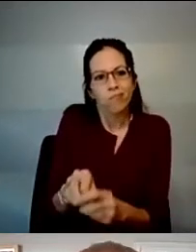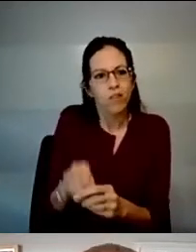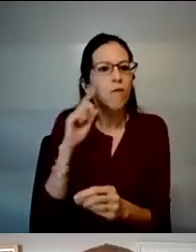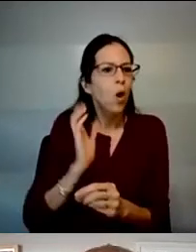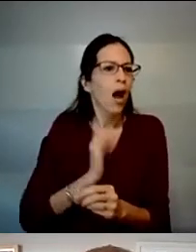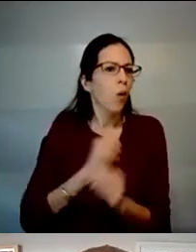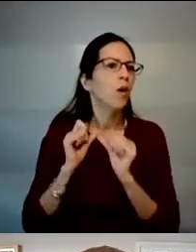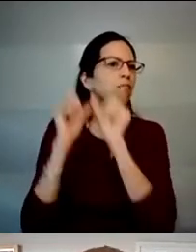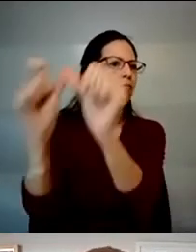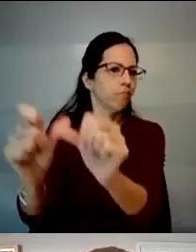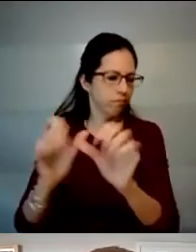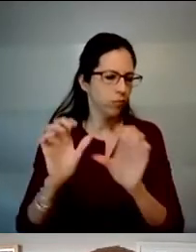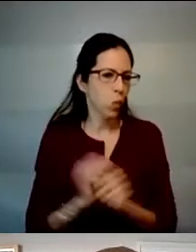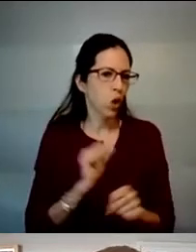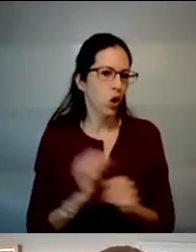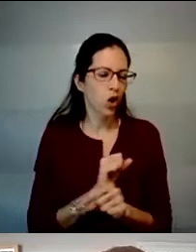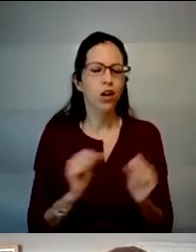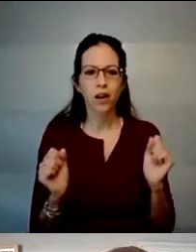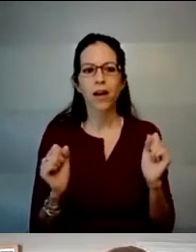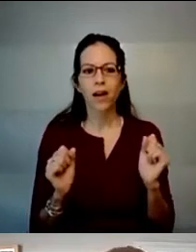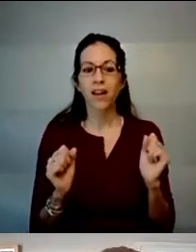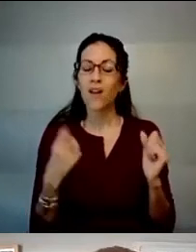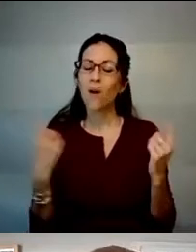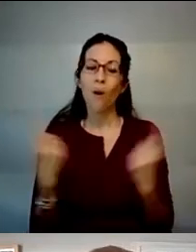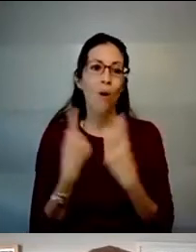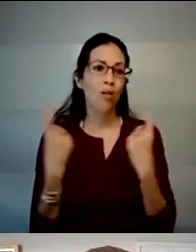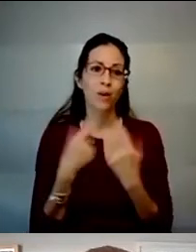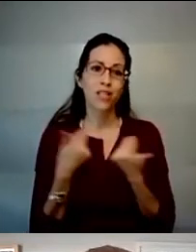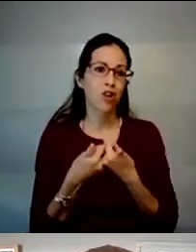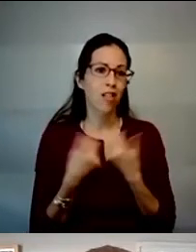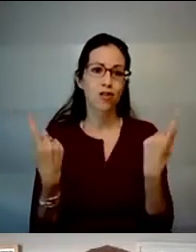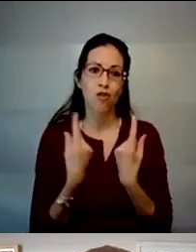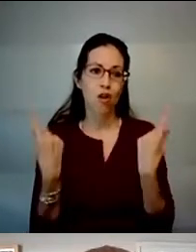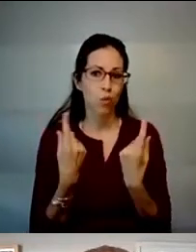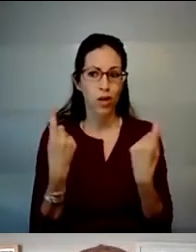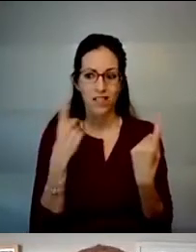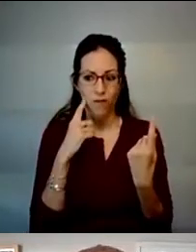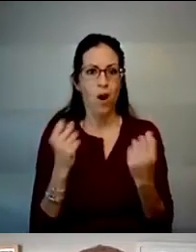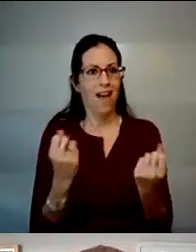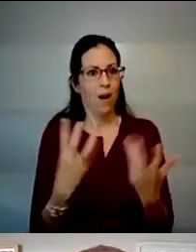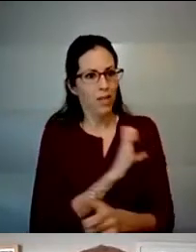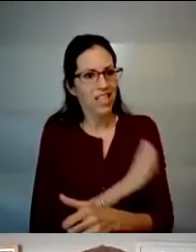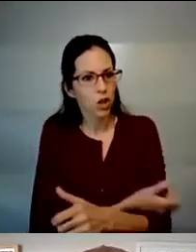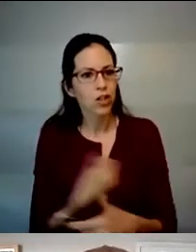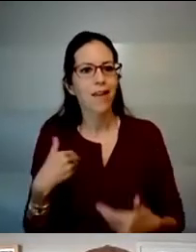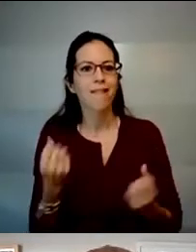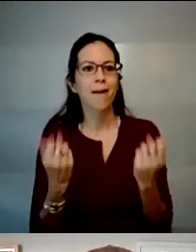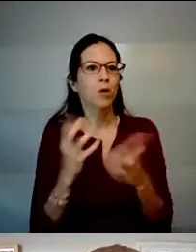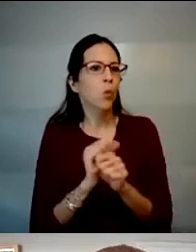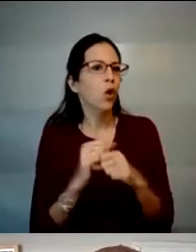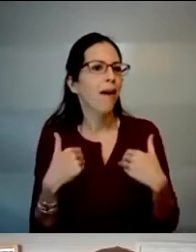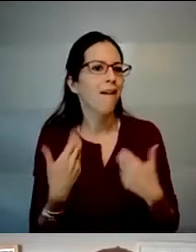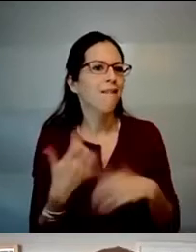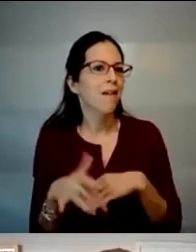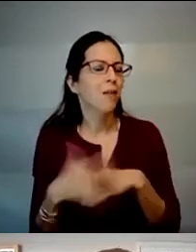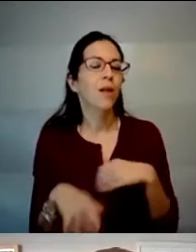practice to be able, you know, it's always a challenge as far as bandwidth goes, but I think that everybody